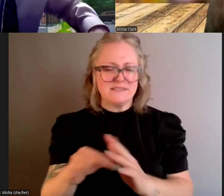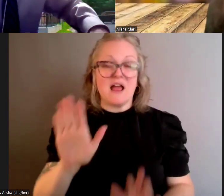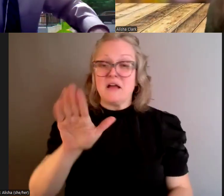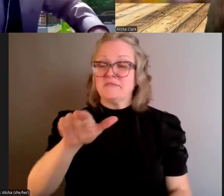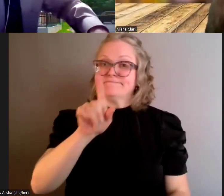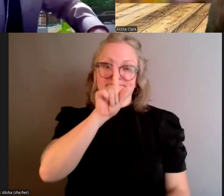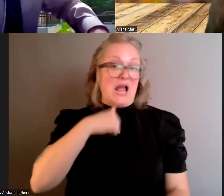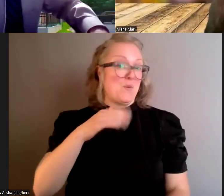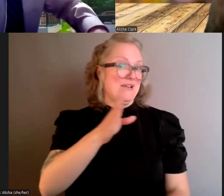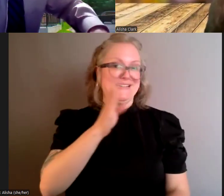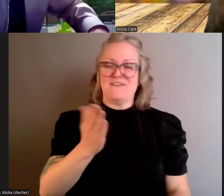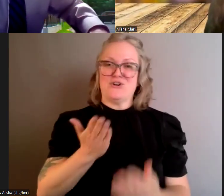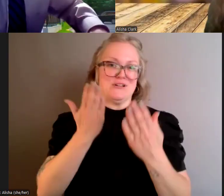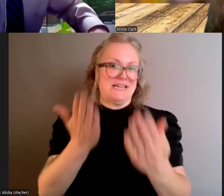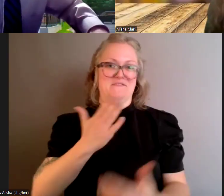opinion